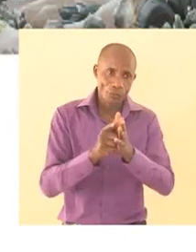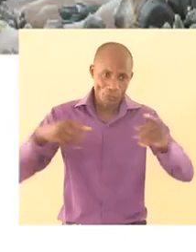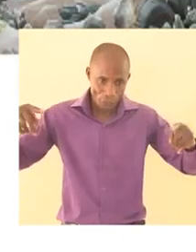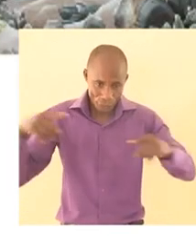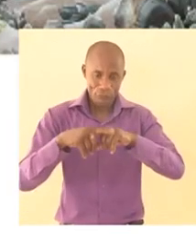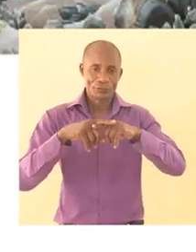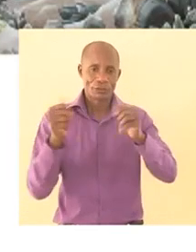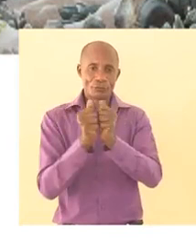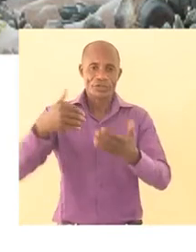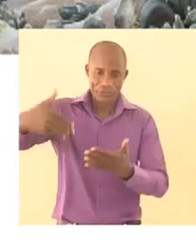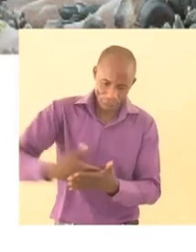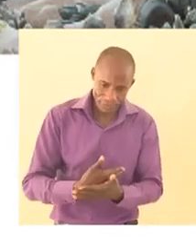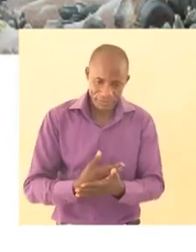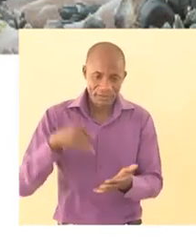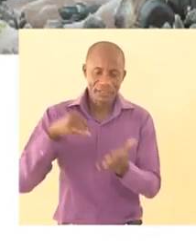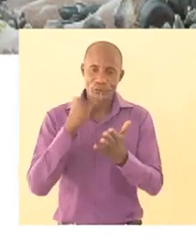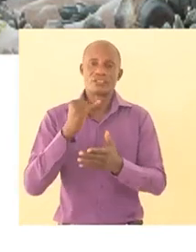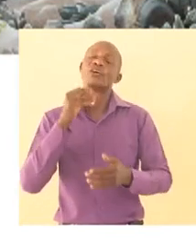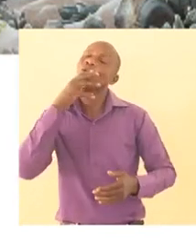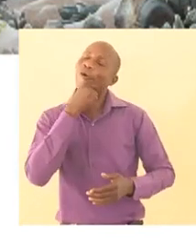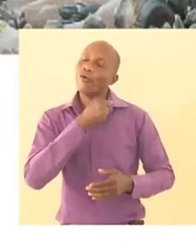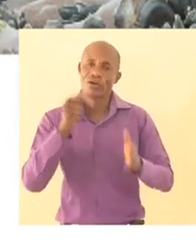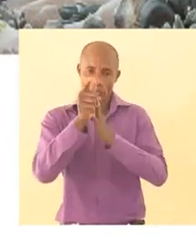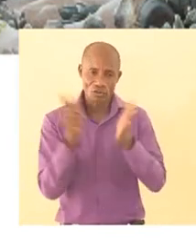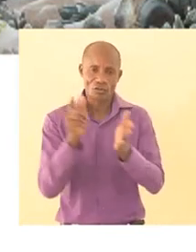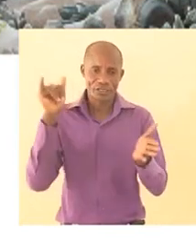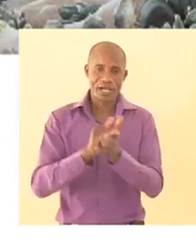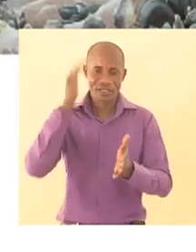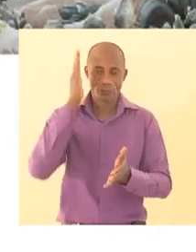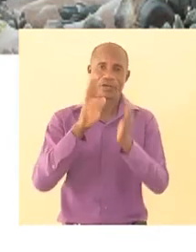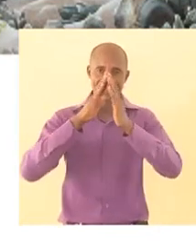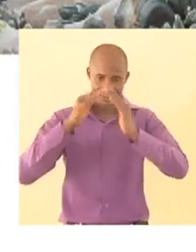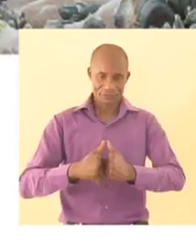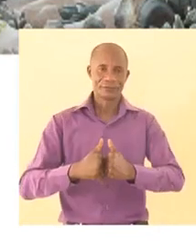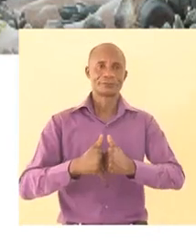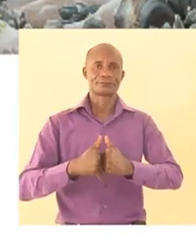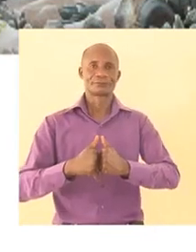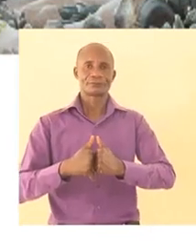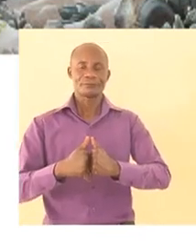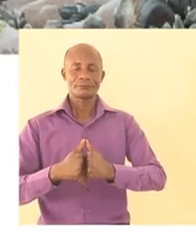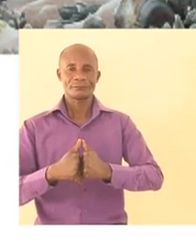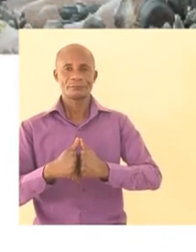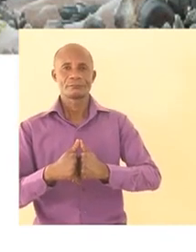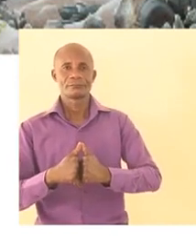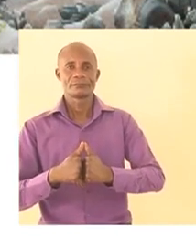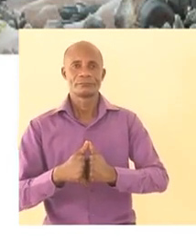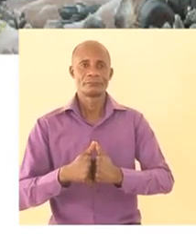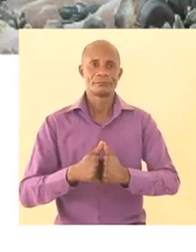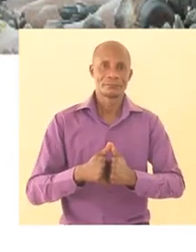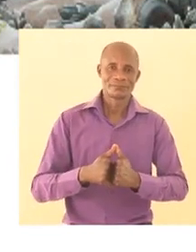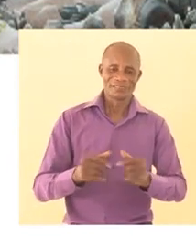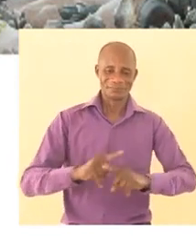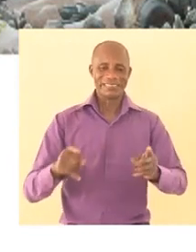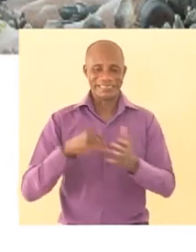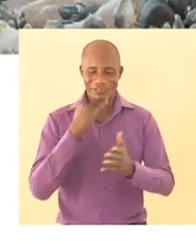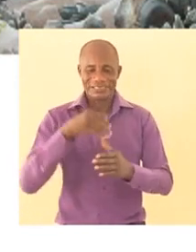go? It is the old laws that give way. And I have plenty of problem with this with my people. I'd say, but